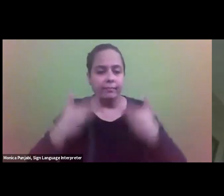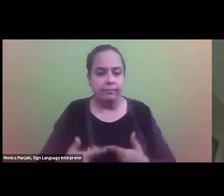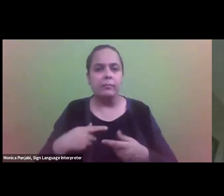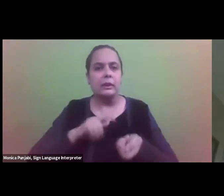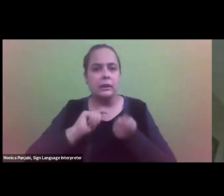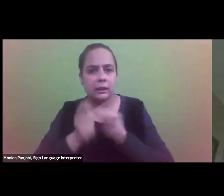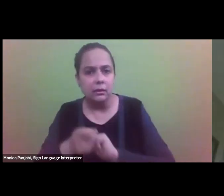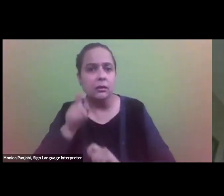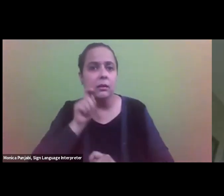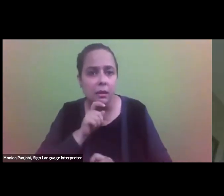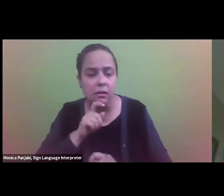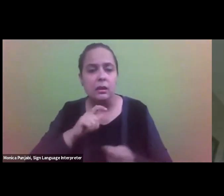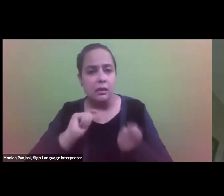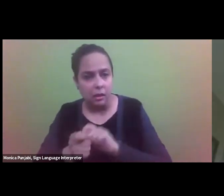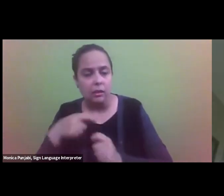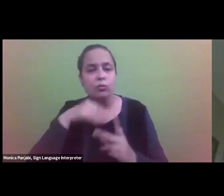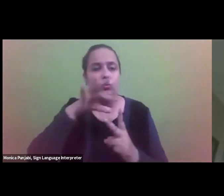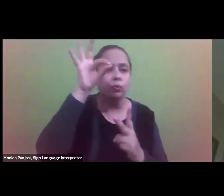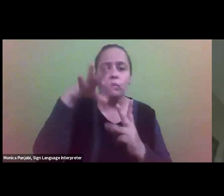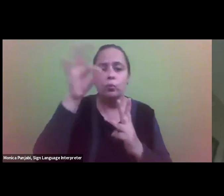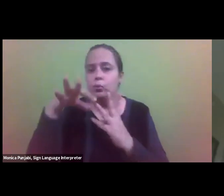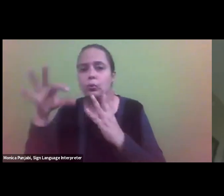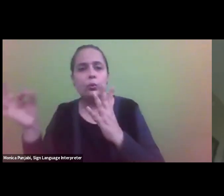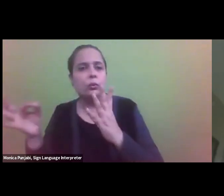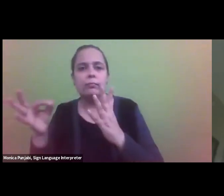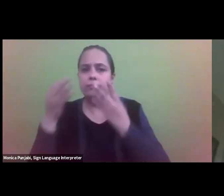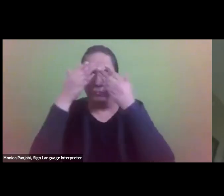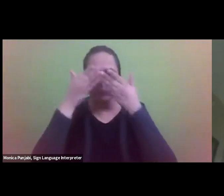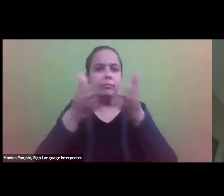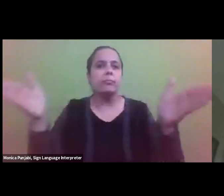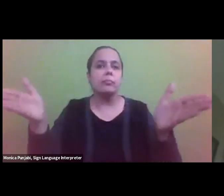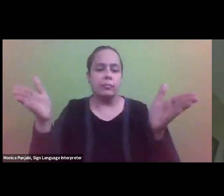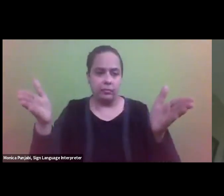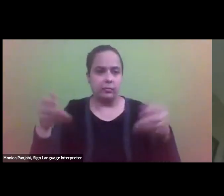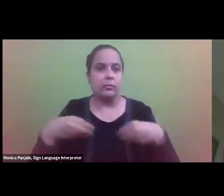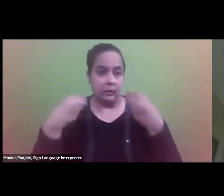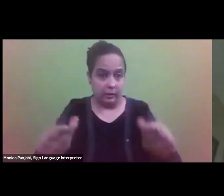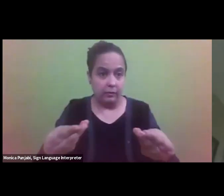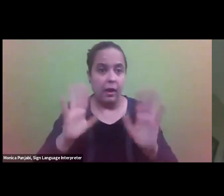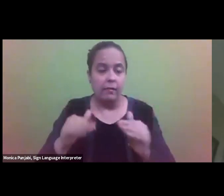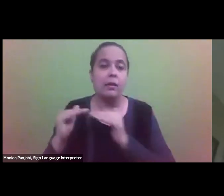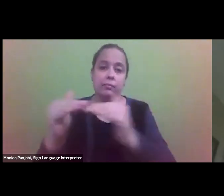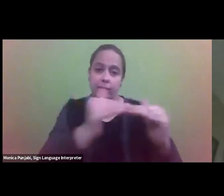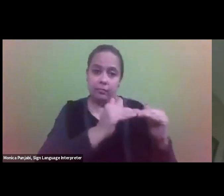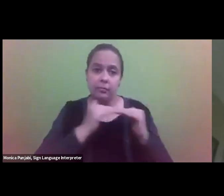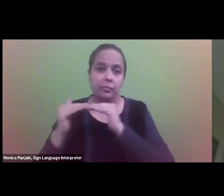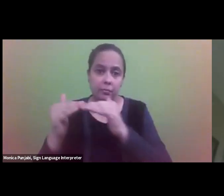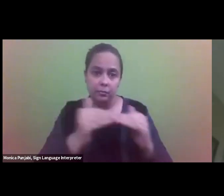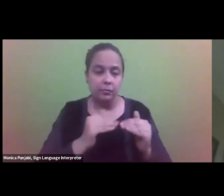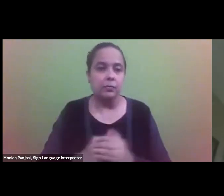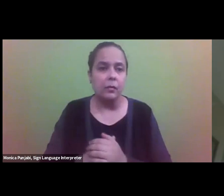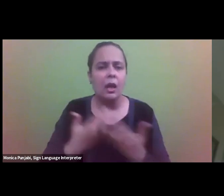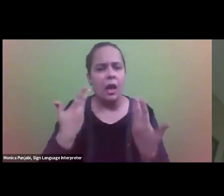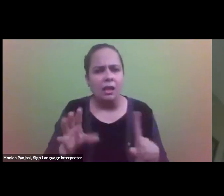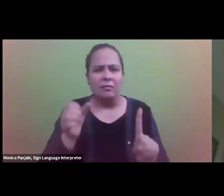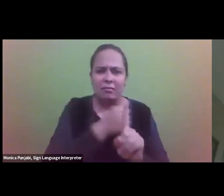quote. That was on his very first day in office. And it's our belief that the end to violence and discrimination